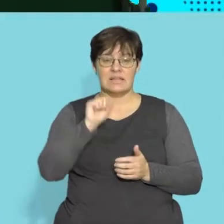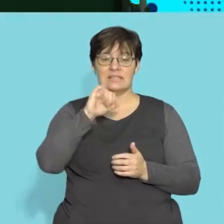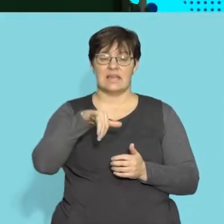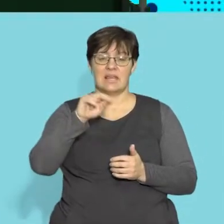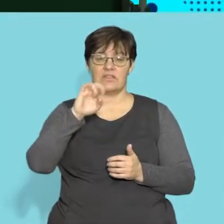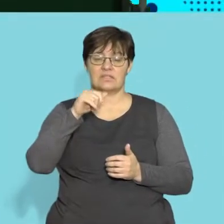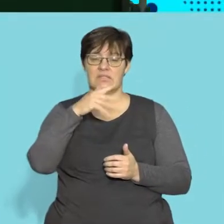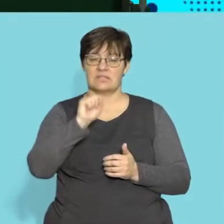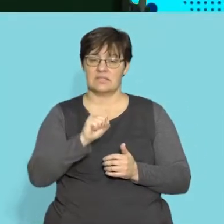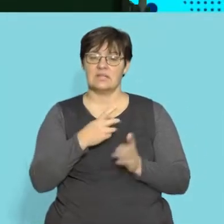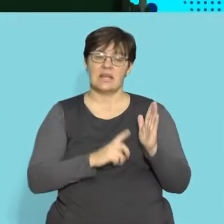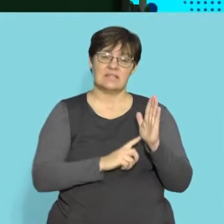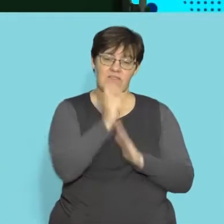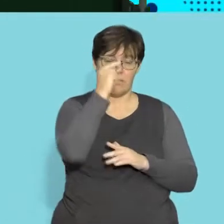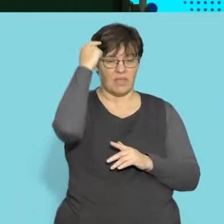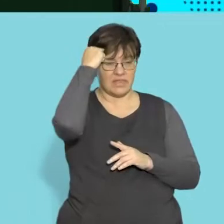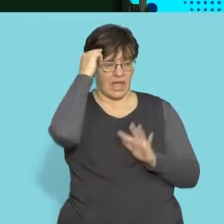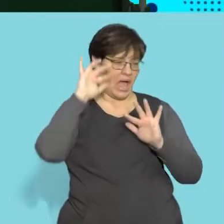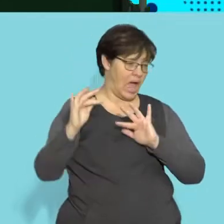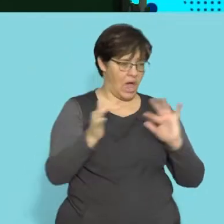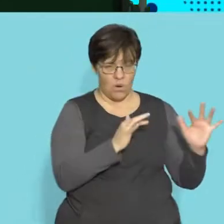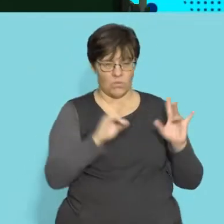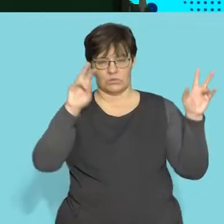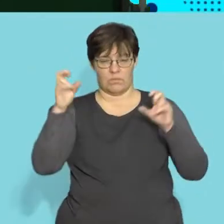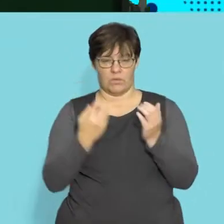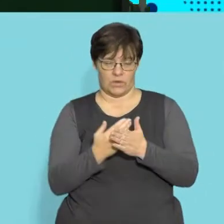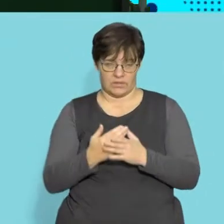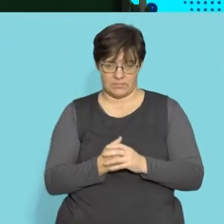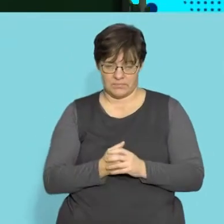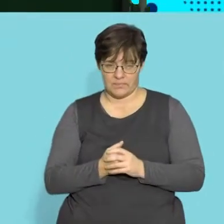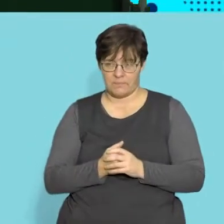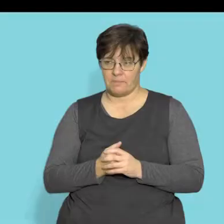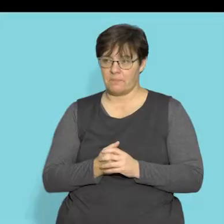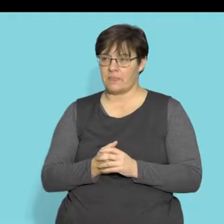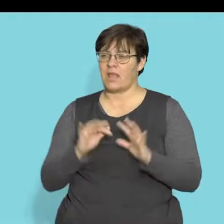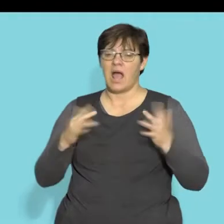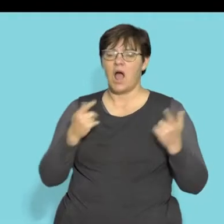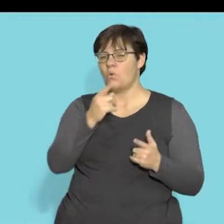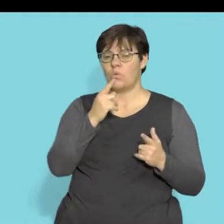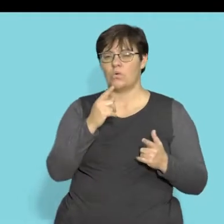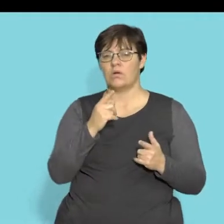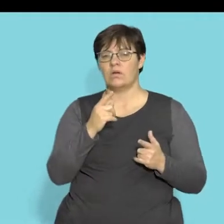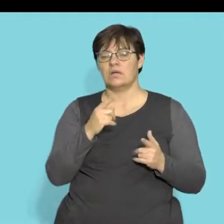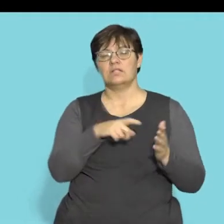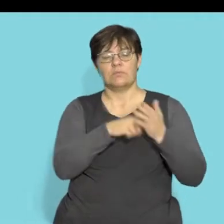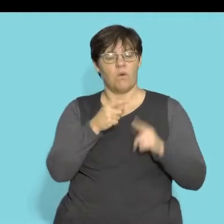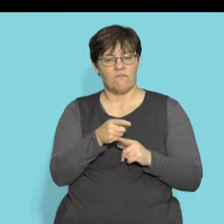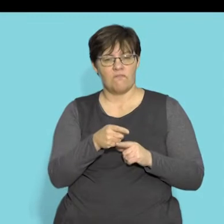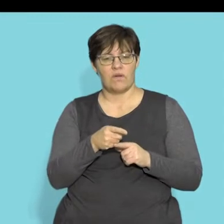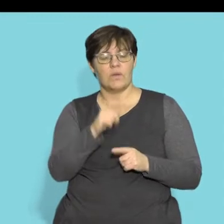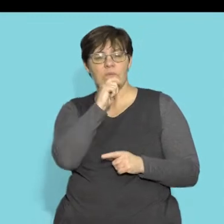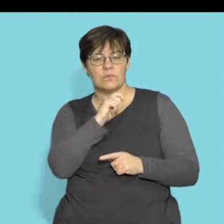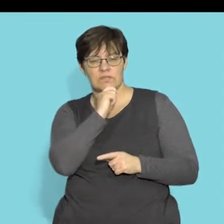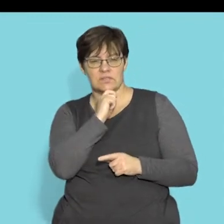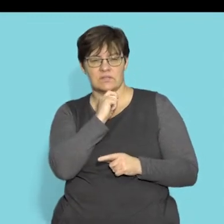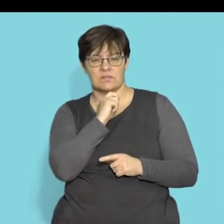synthesis is often the development of your thinking around a topic. So here, how would you synthesize the determination